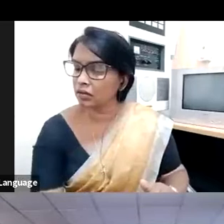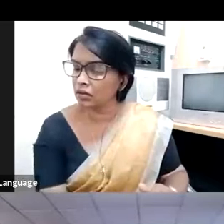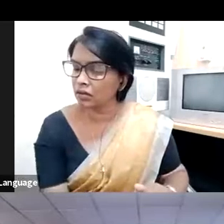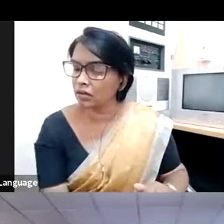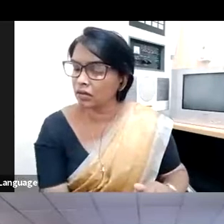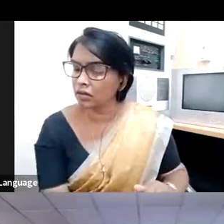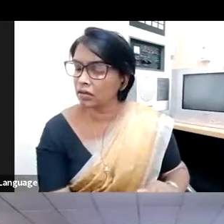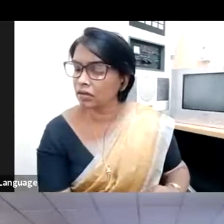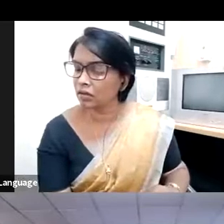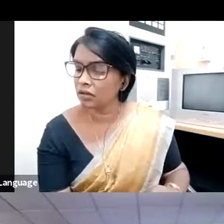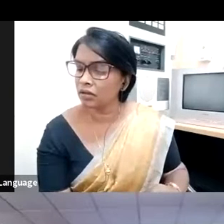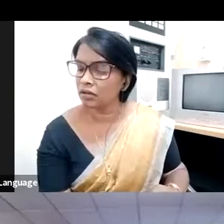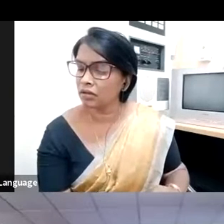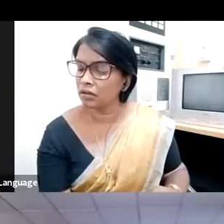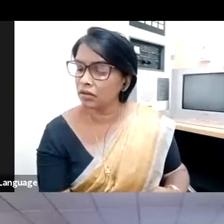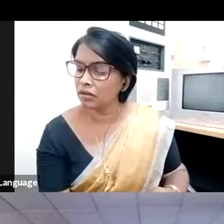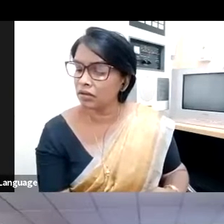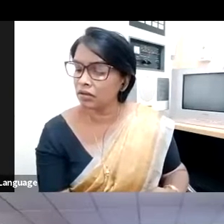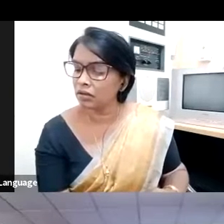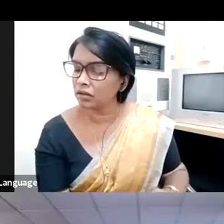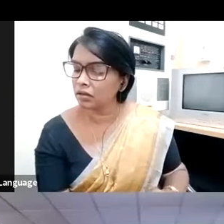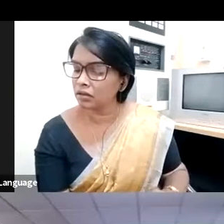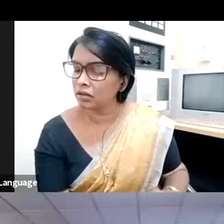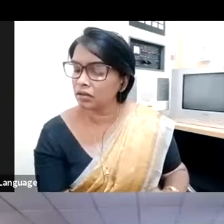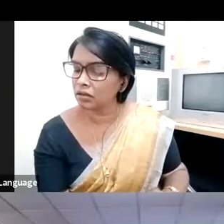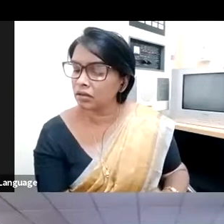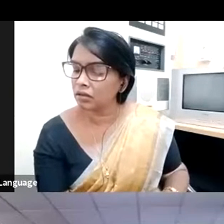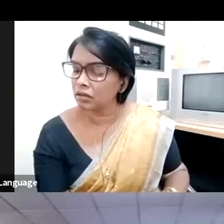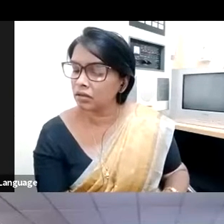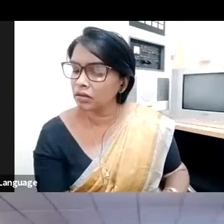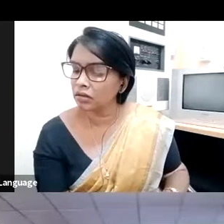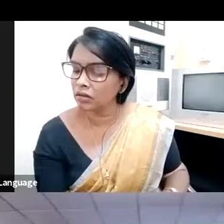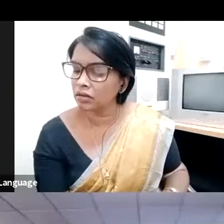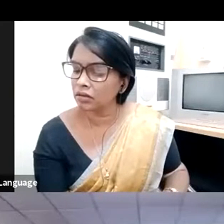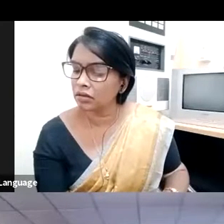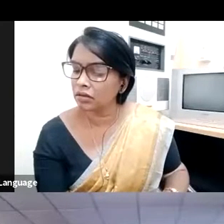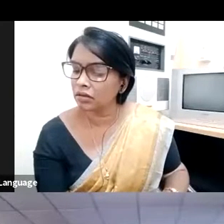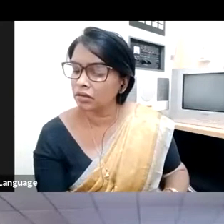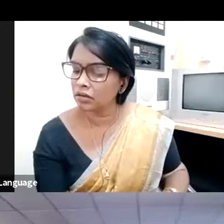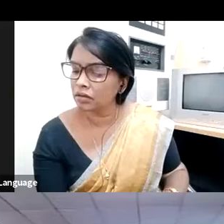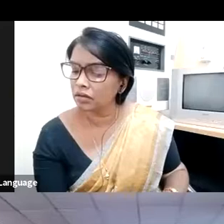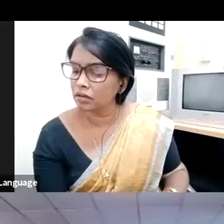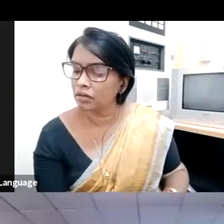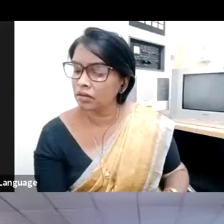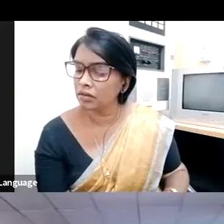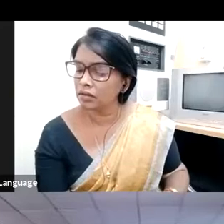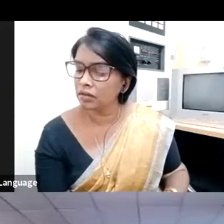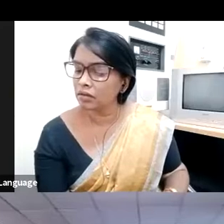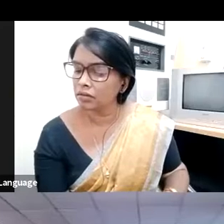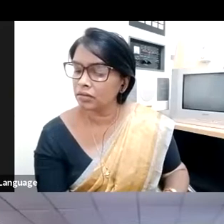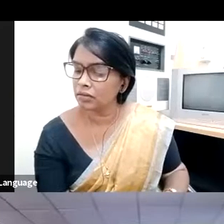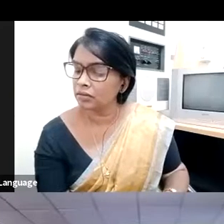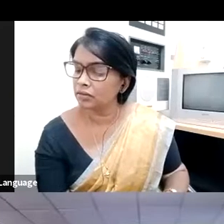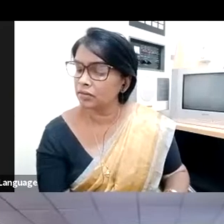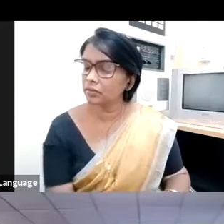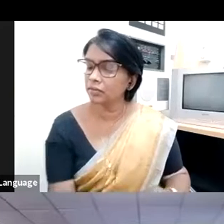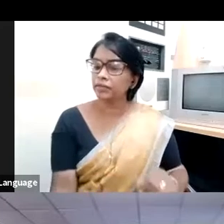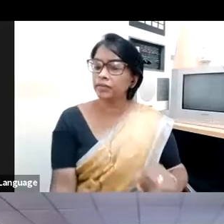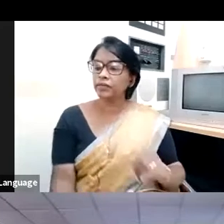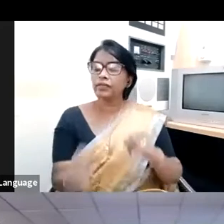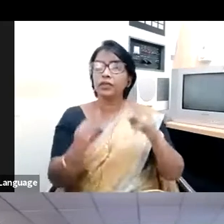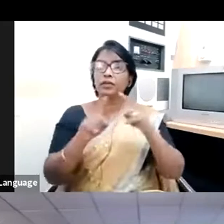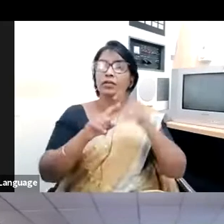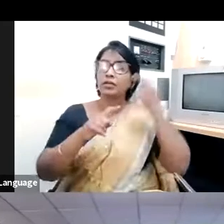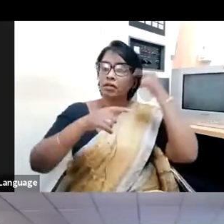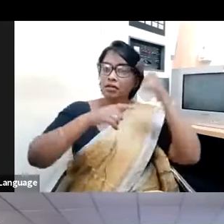the ICU. We are in the CCU. And when you are in the CCU and the ICU, you don't behave like you got